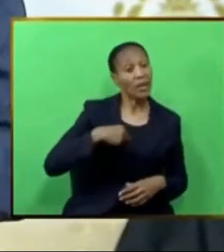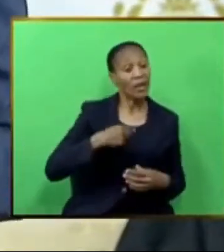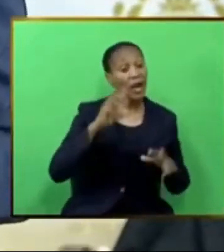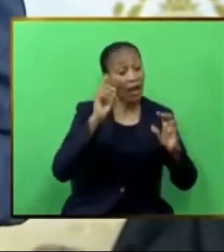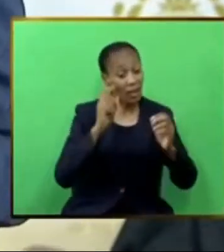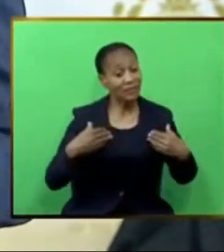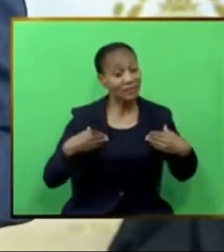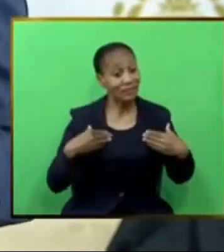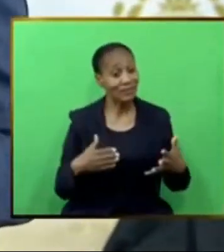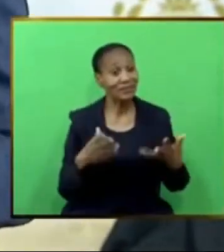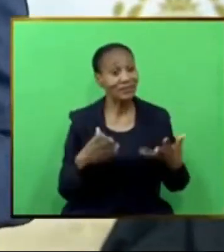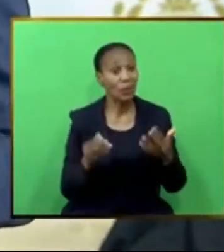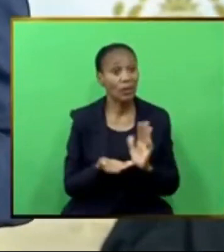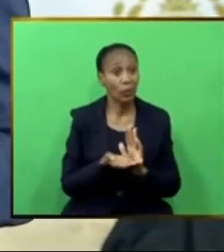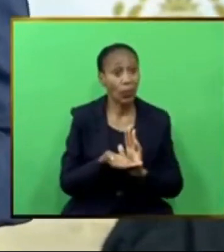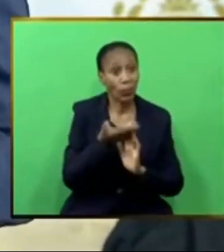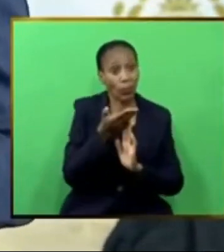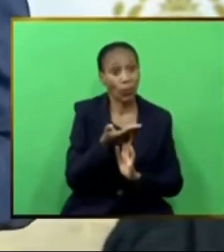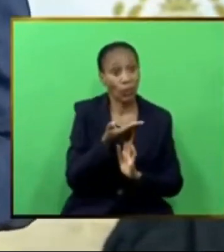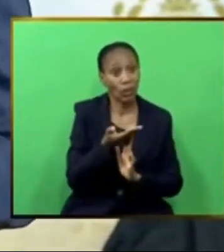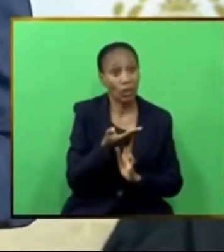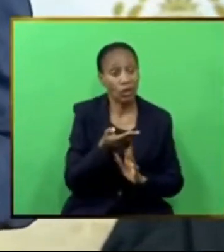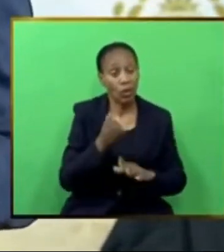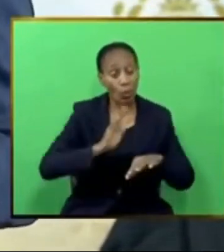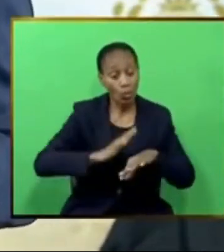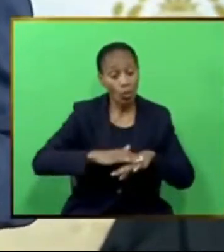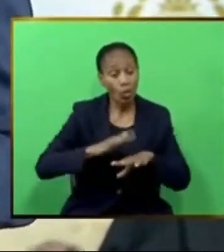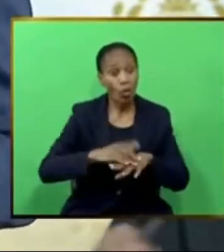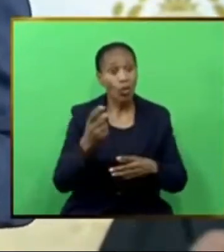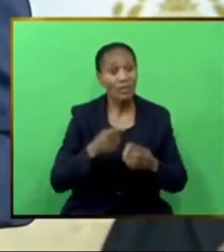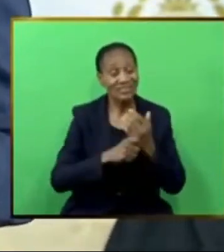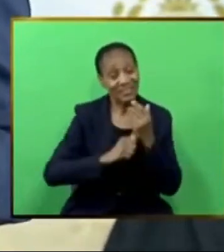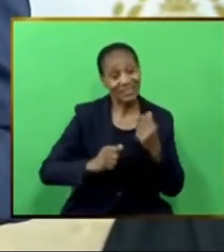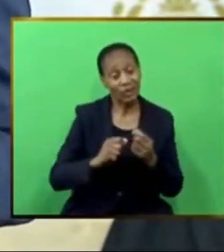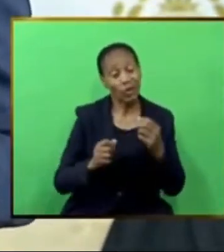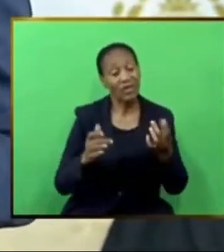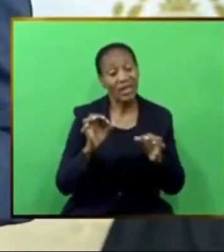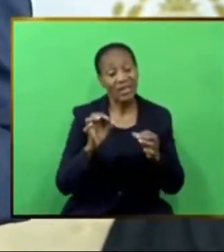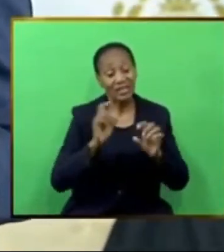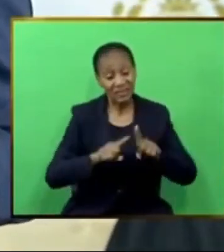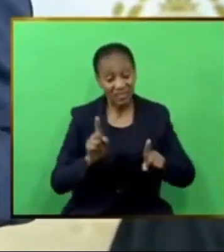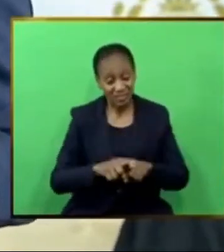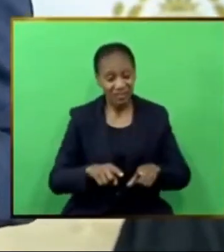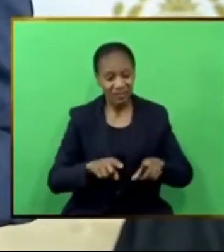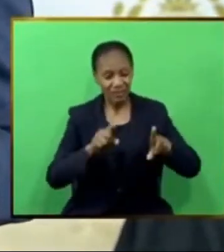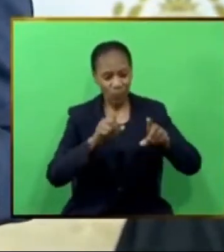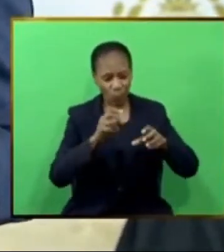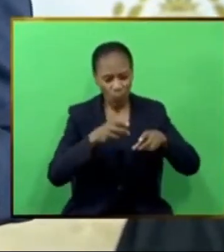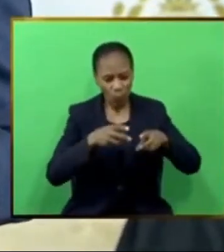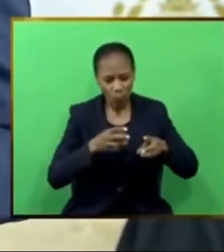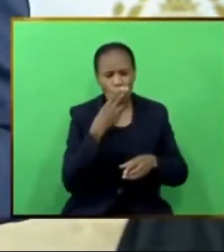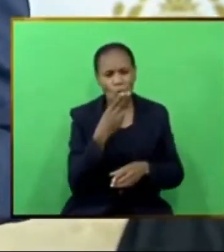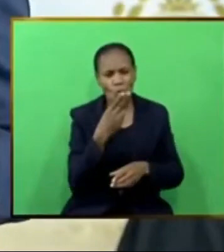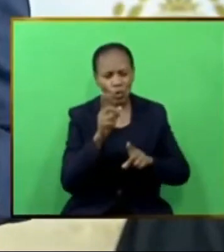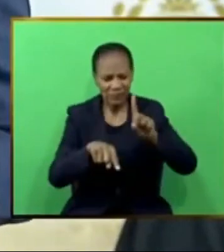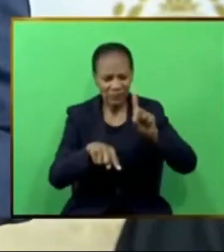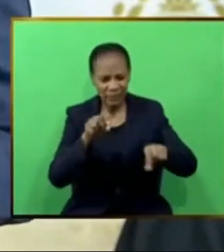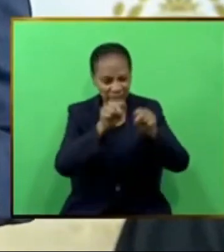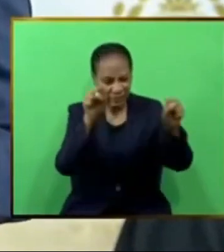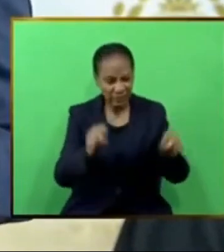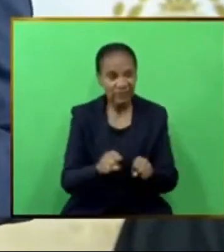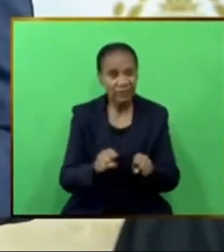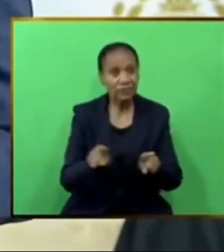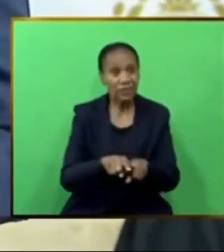tabling an increase of the excise duty on electronic nicotine and non-nicotine delivery systems known